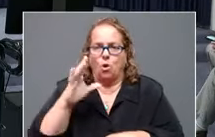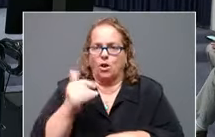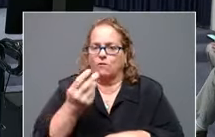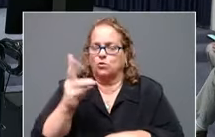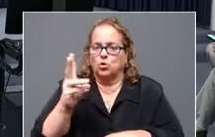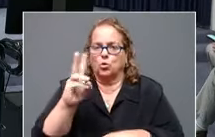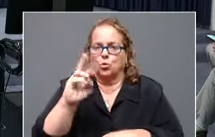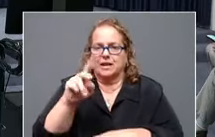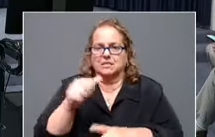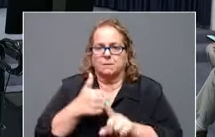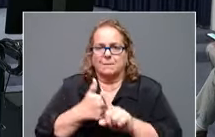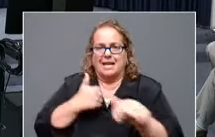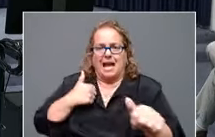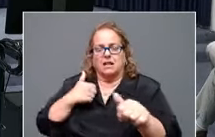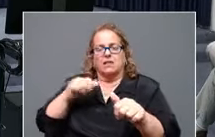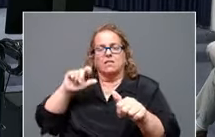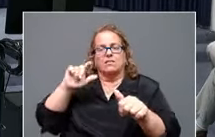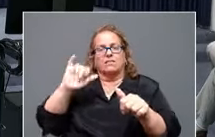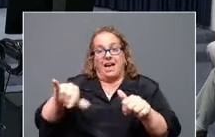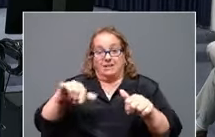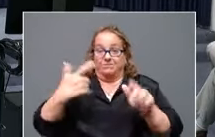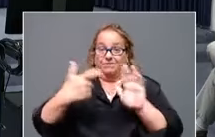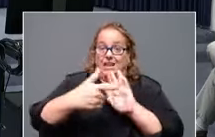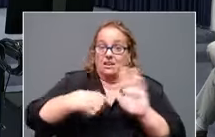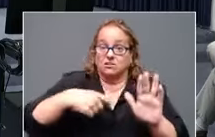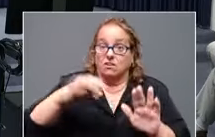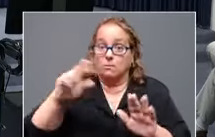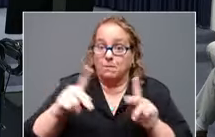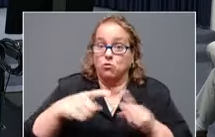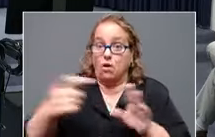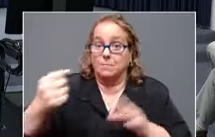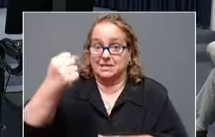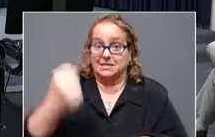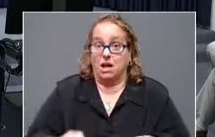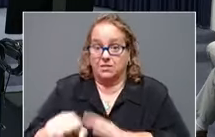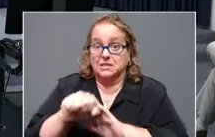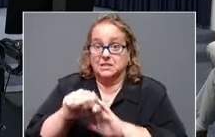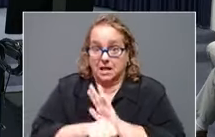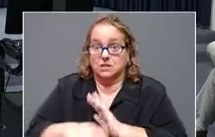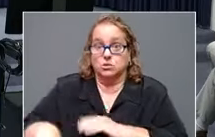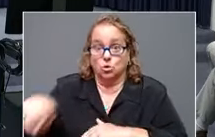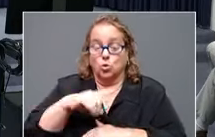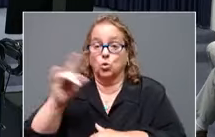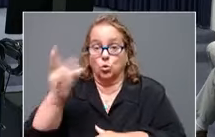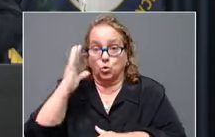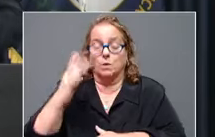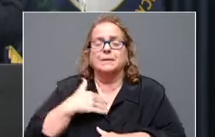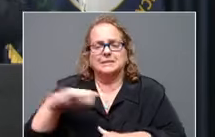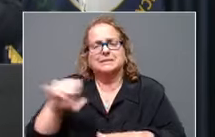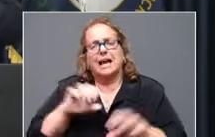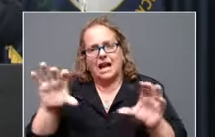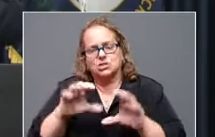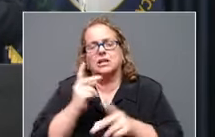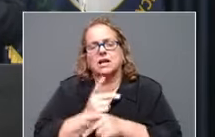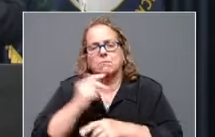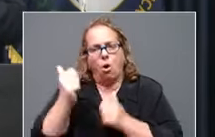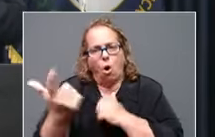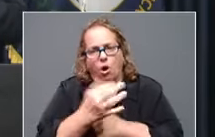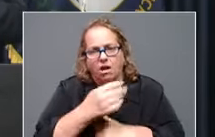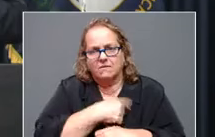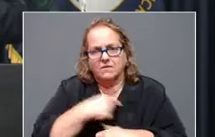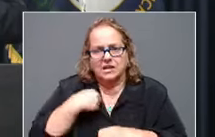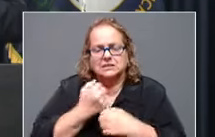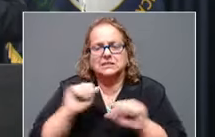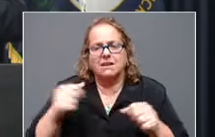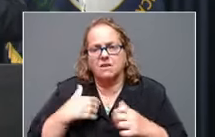Now, if y'all could see the room that we're in, we've worked to thin out the numbers of people as we try to